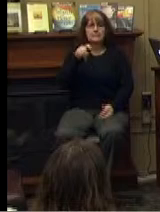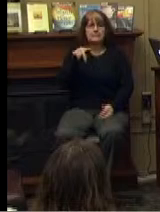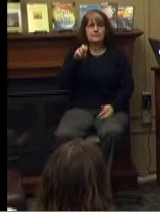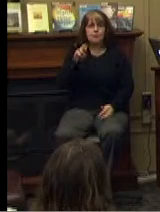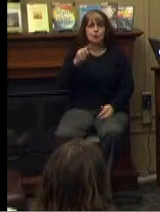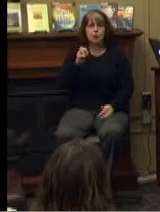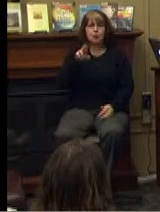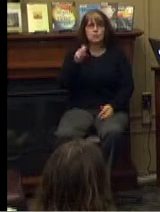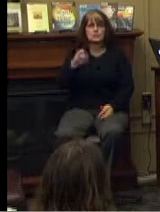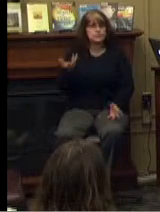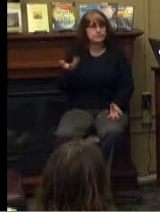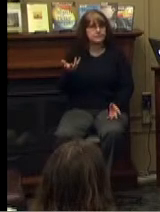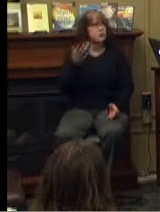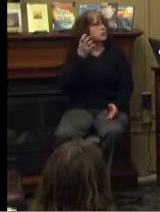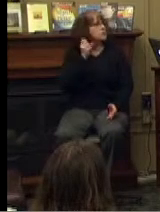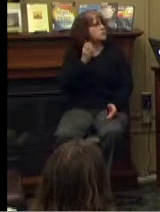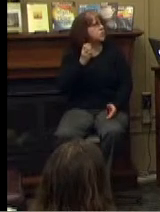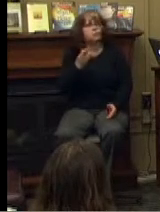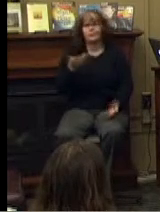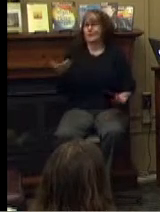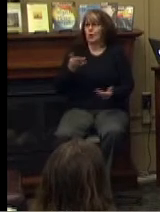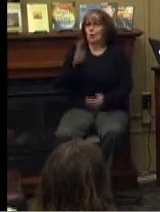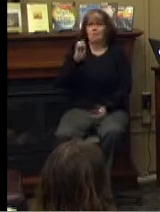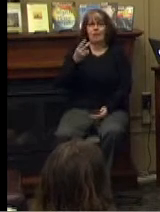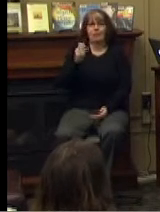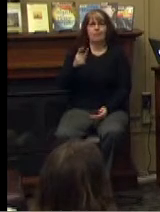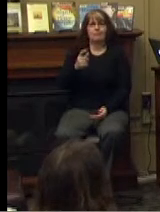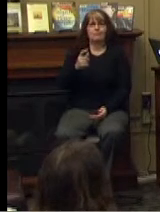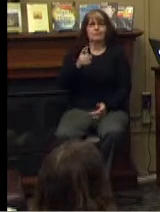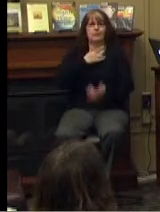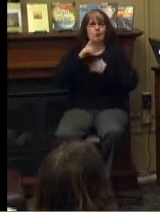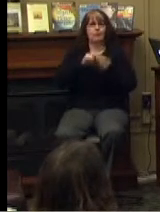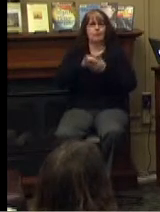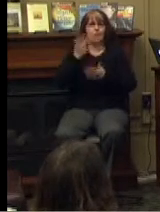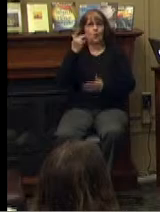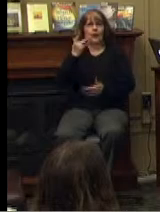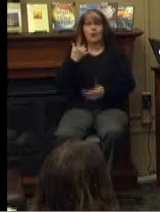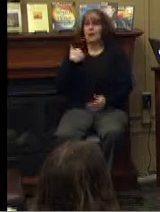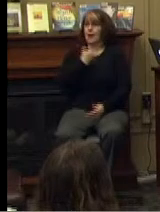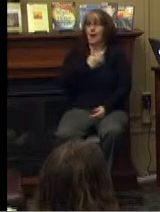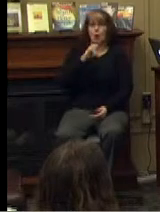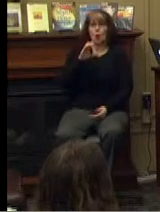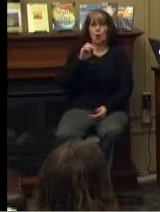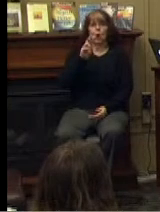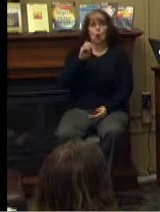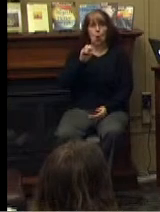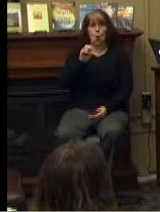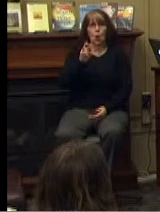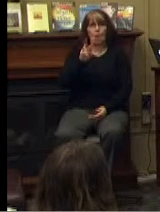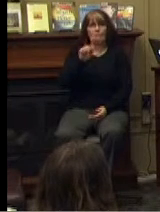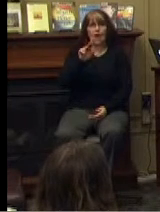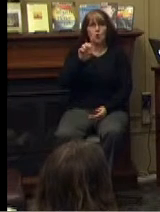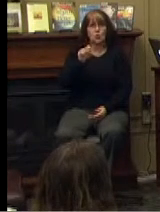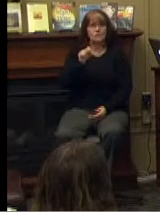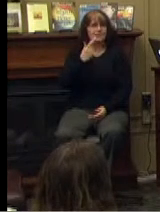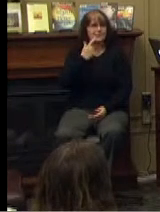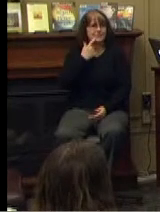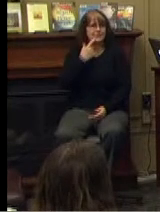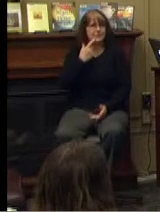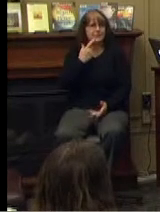So why should we care about this stuff at Bethel? Well, our core values say that we should, right? And so this is why